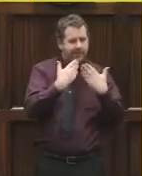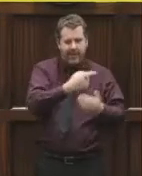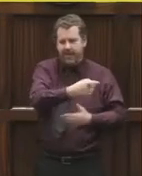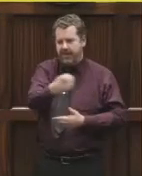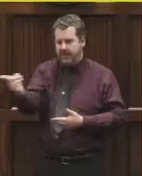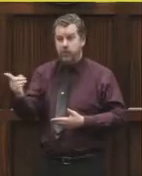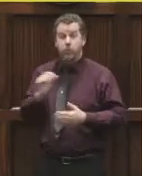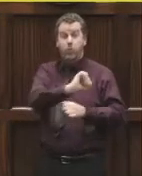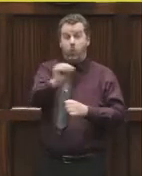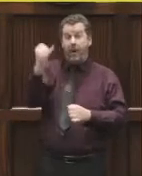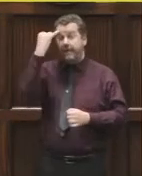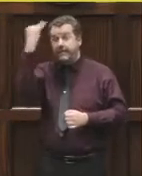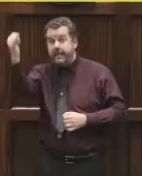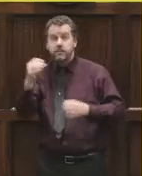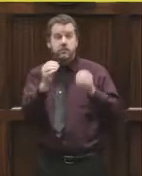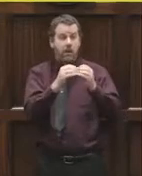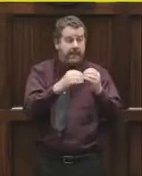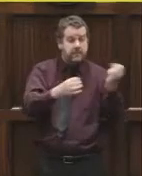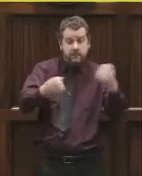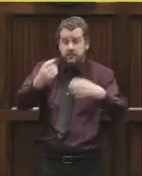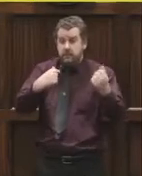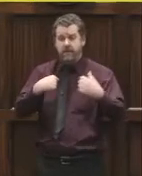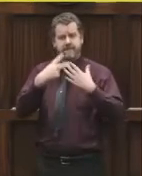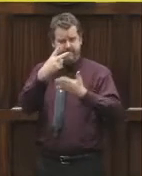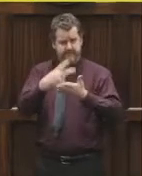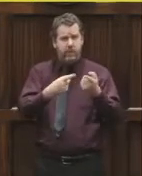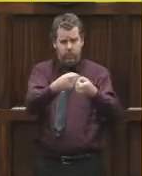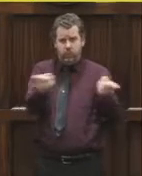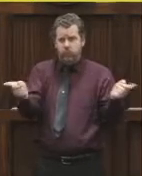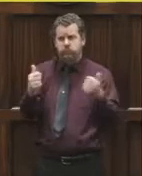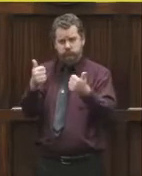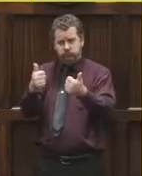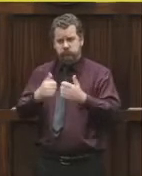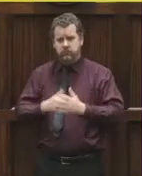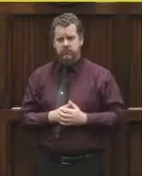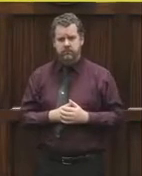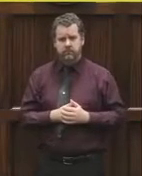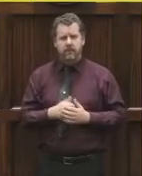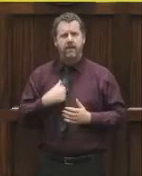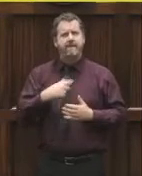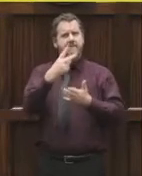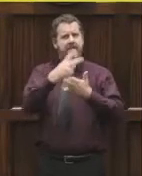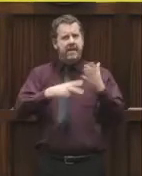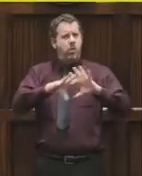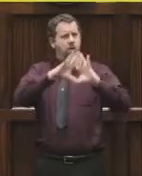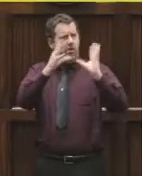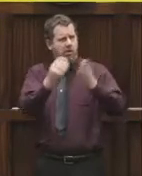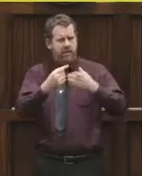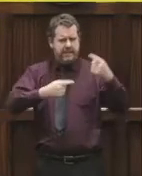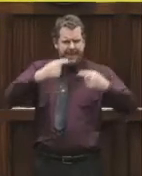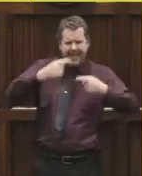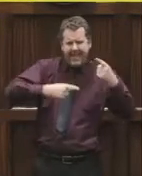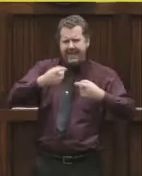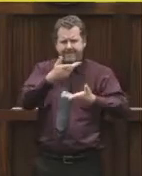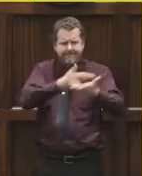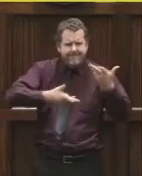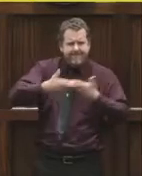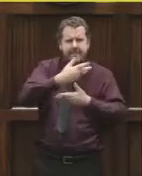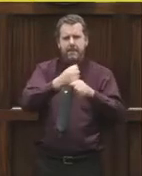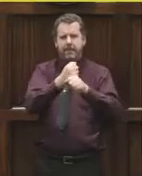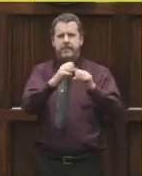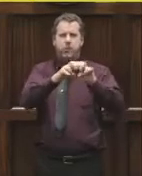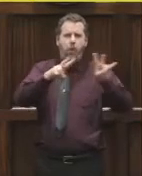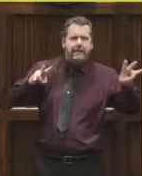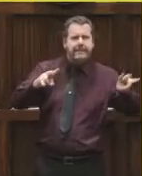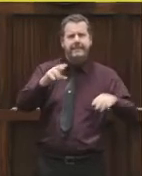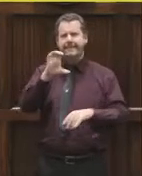suggestions, I value your ideas, and I value the whole debate about equality and the issue about